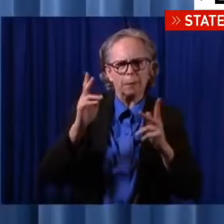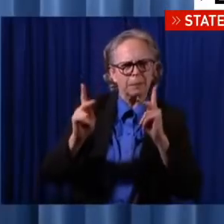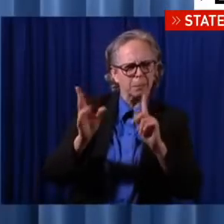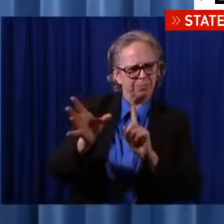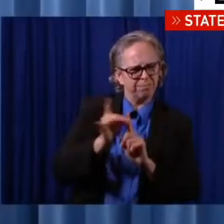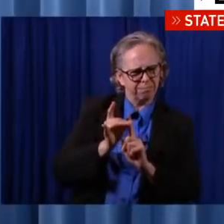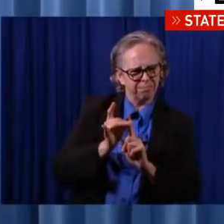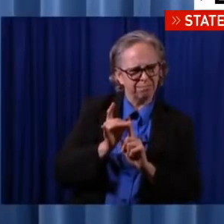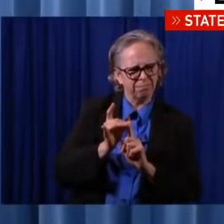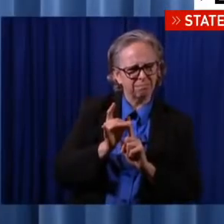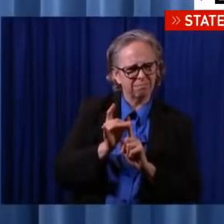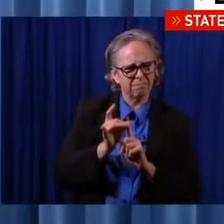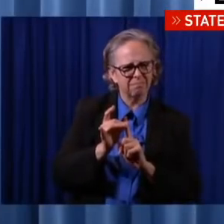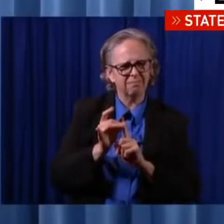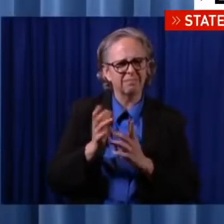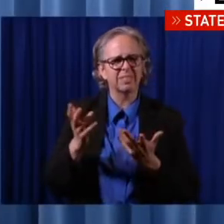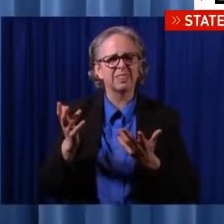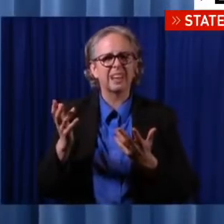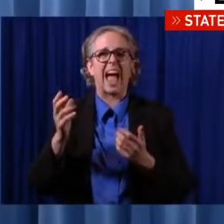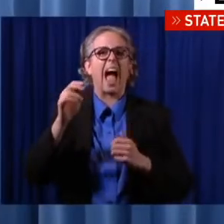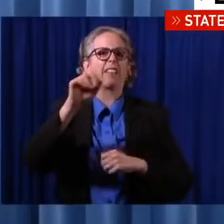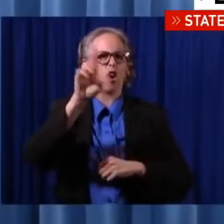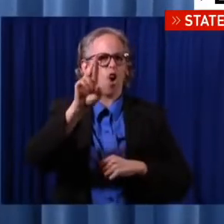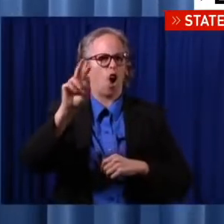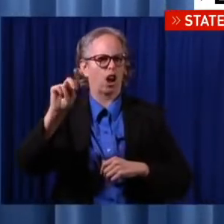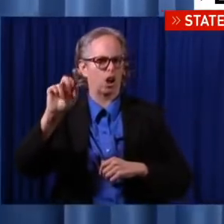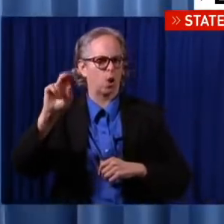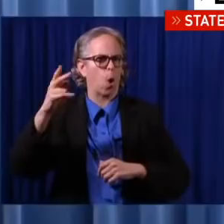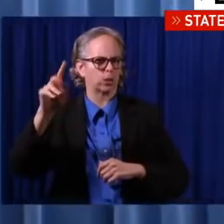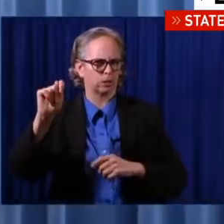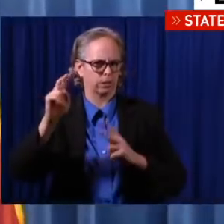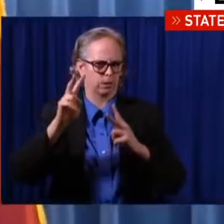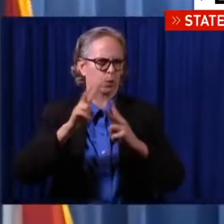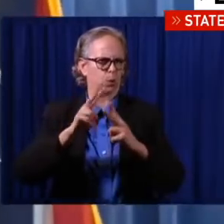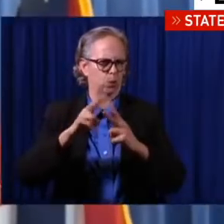data that we're seeing. To date,